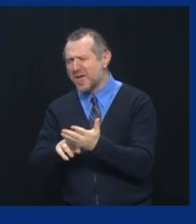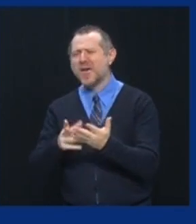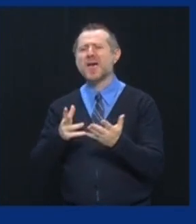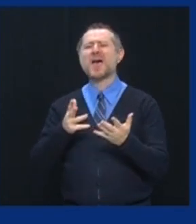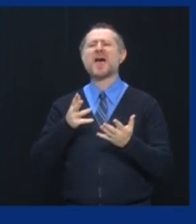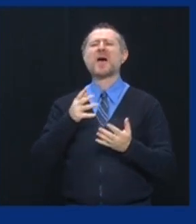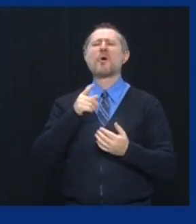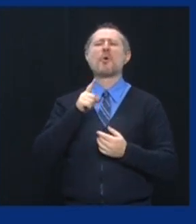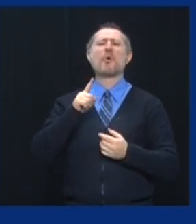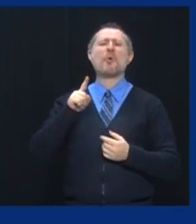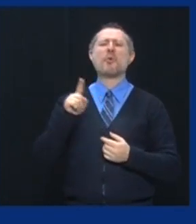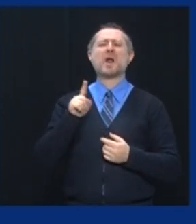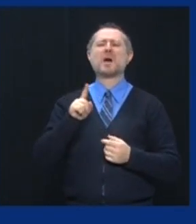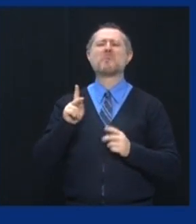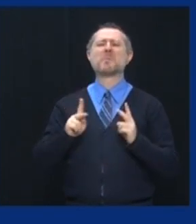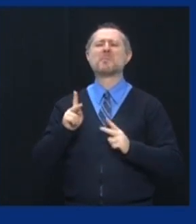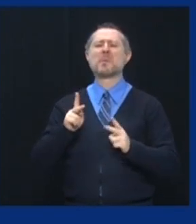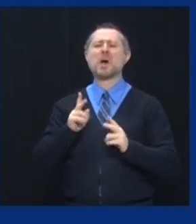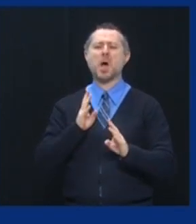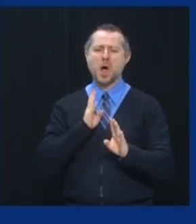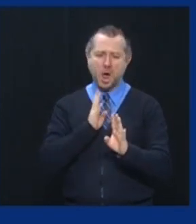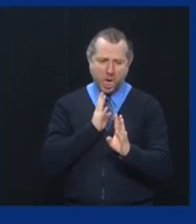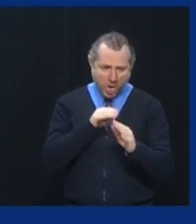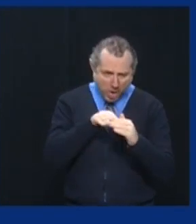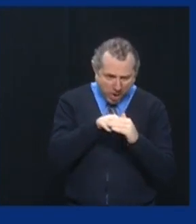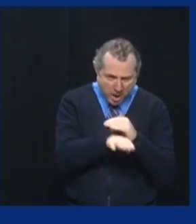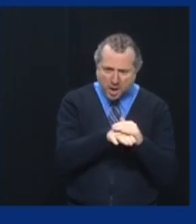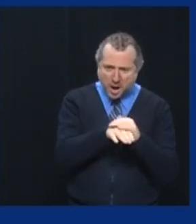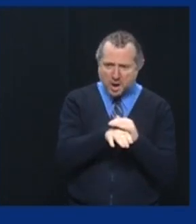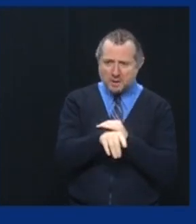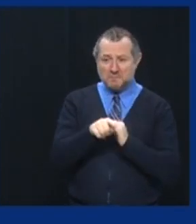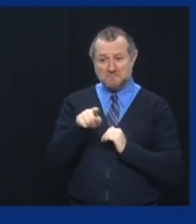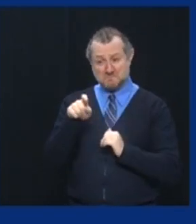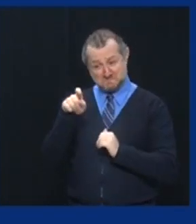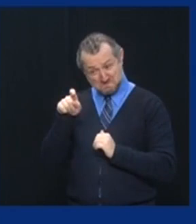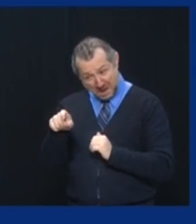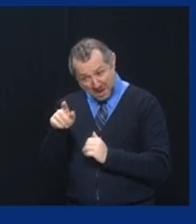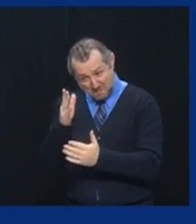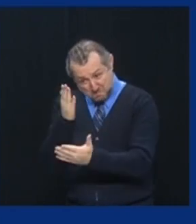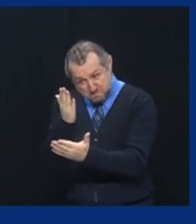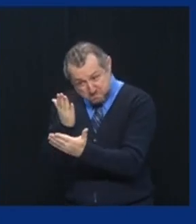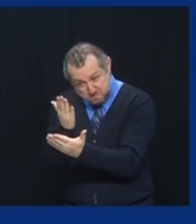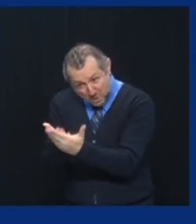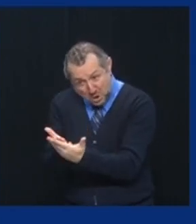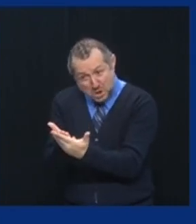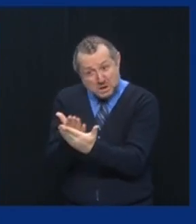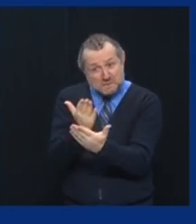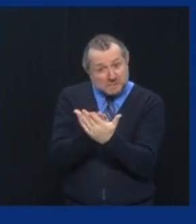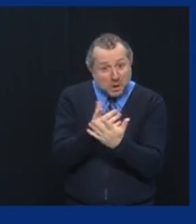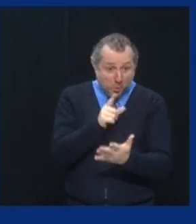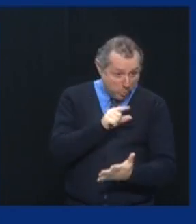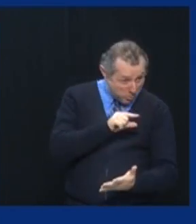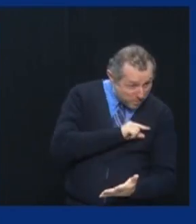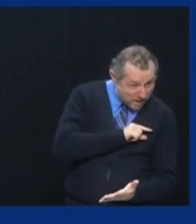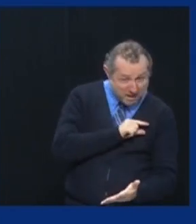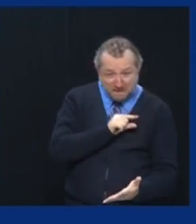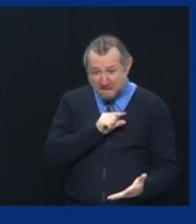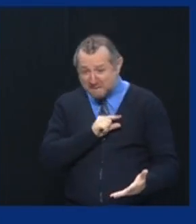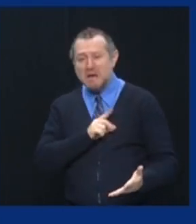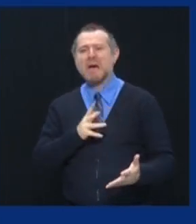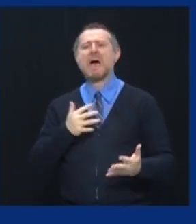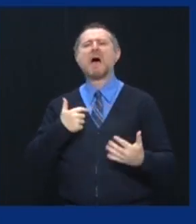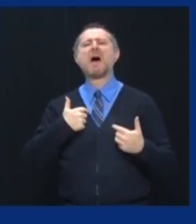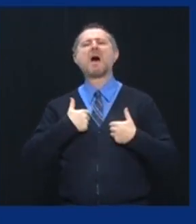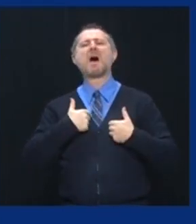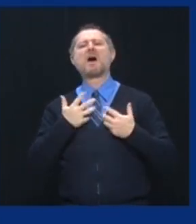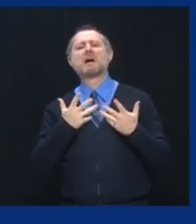How do they do it? Do they need to prove they're eligible, an essential worker or otherwise? And should we expect